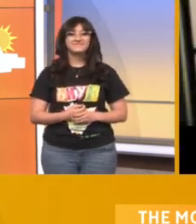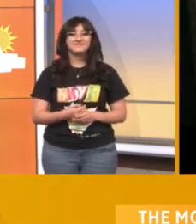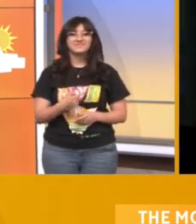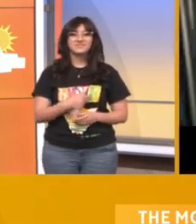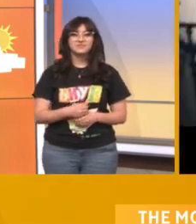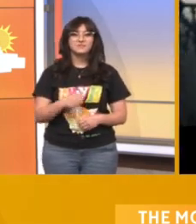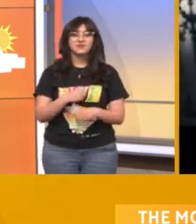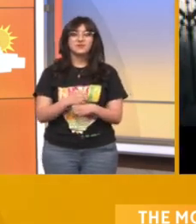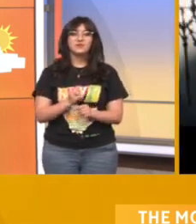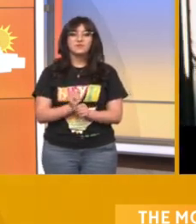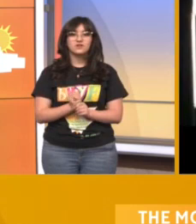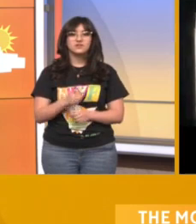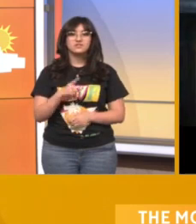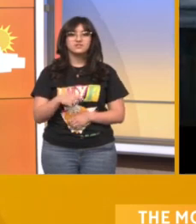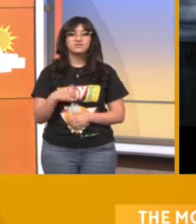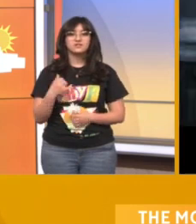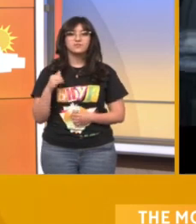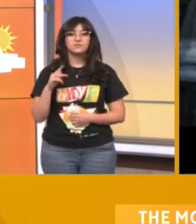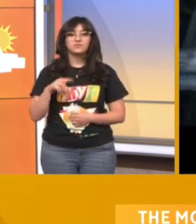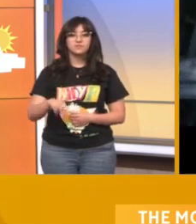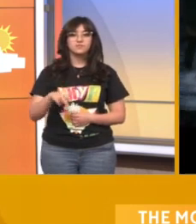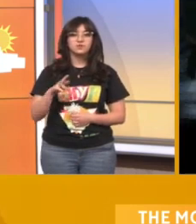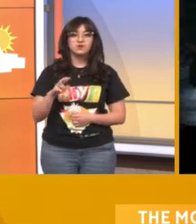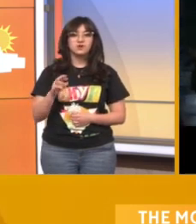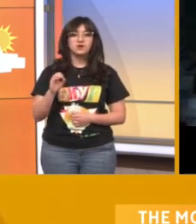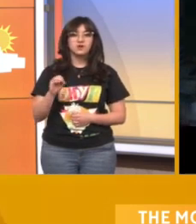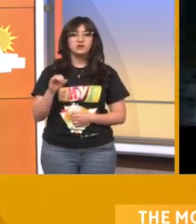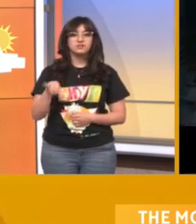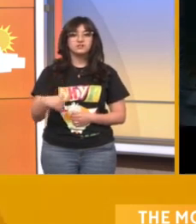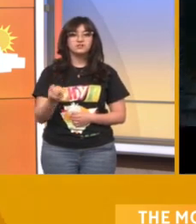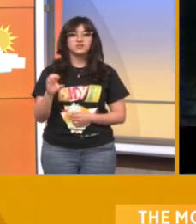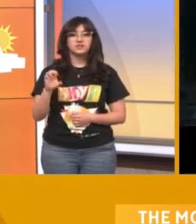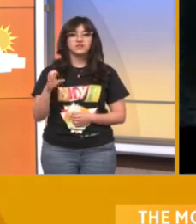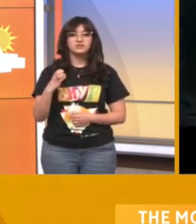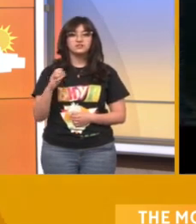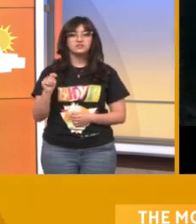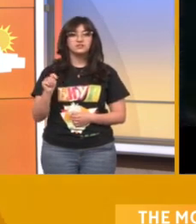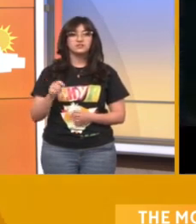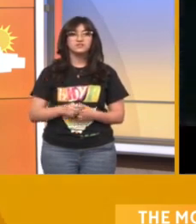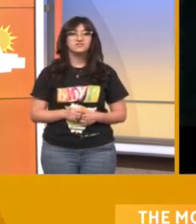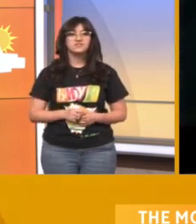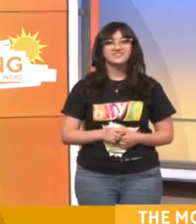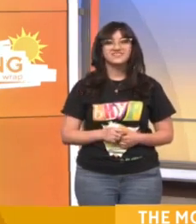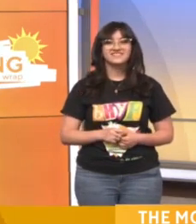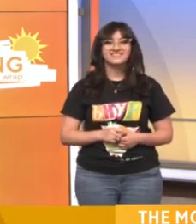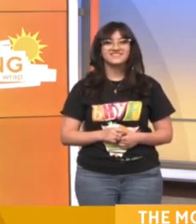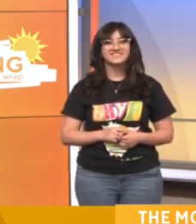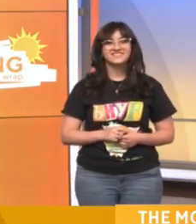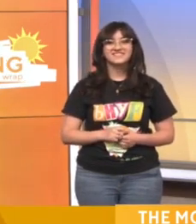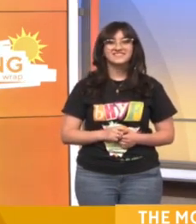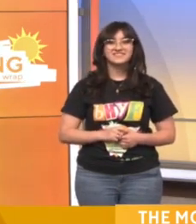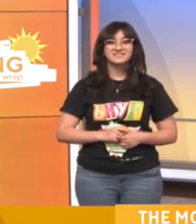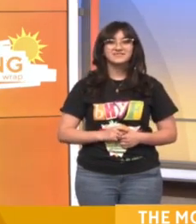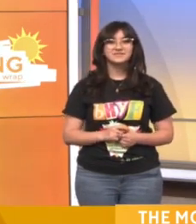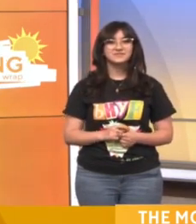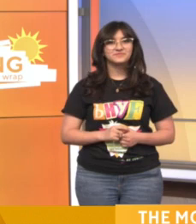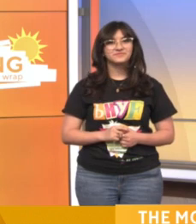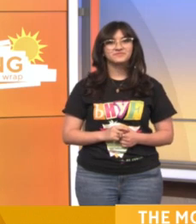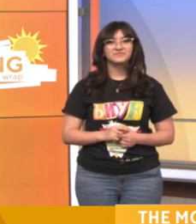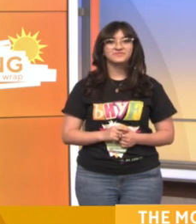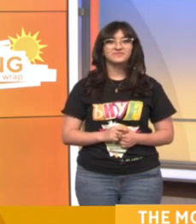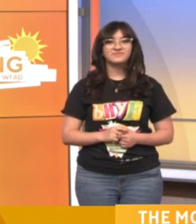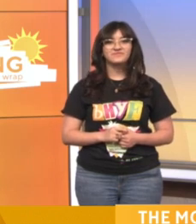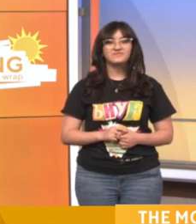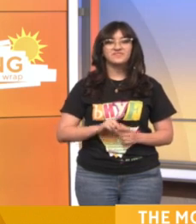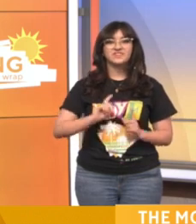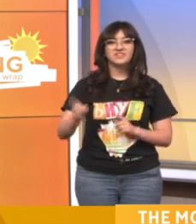to this project that really is bigger than myself. Yeah, and you're amazing, and it's a great movie. Thank so you. check it out Definitely if you haven't seen it yet. And check out the last